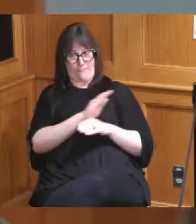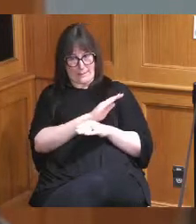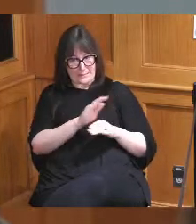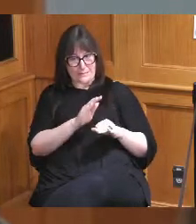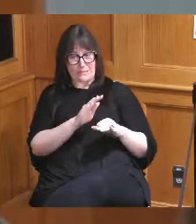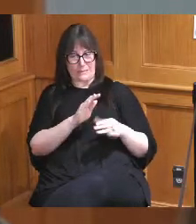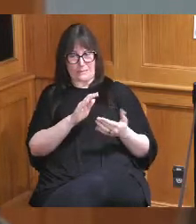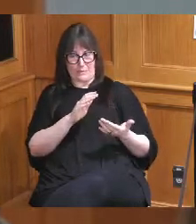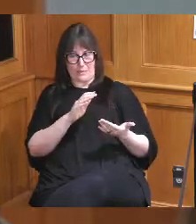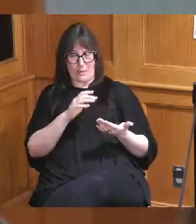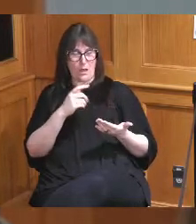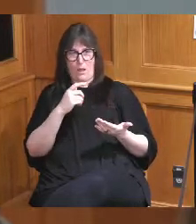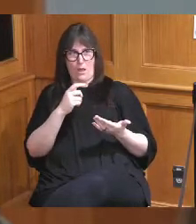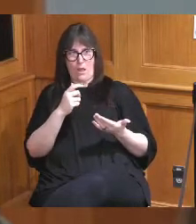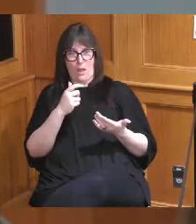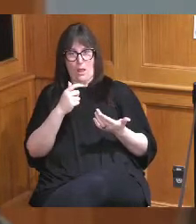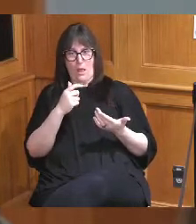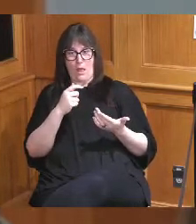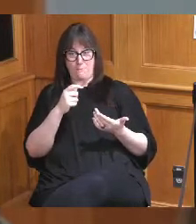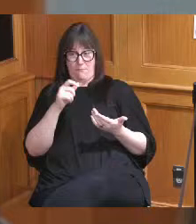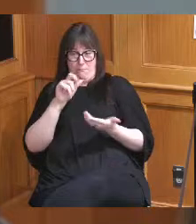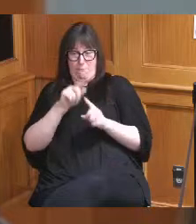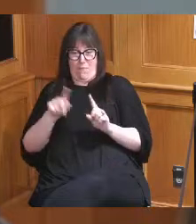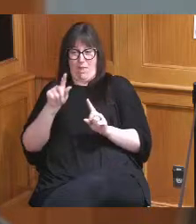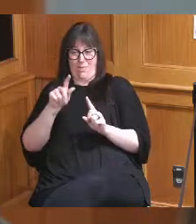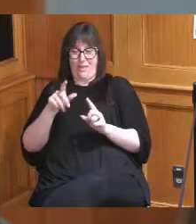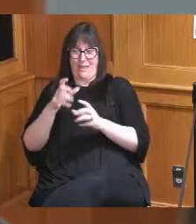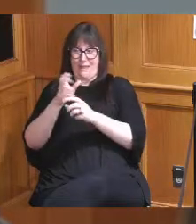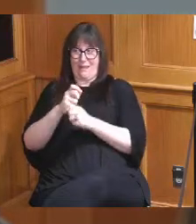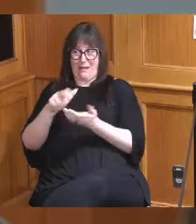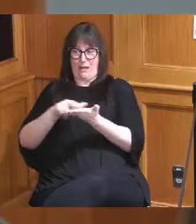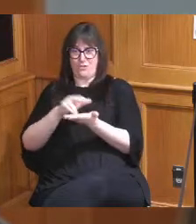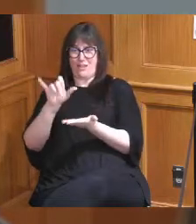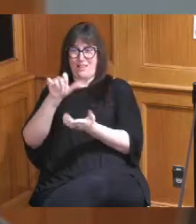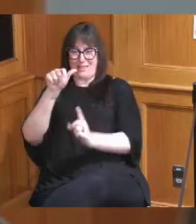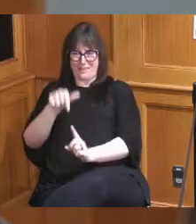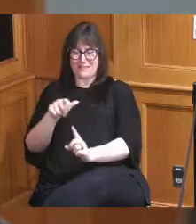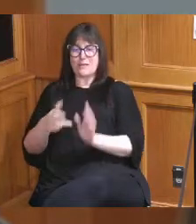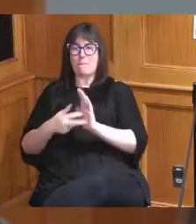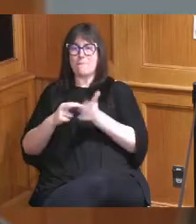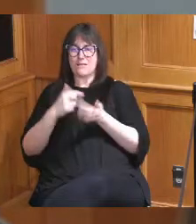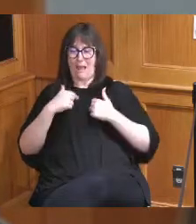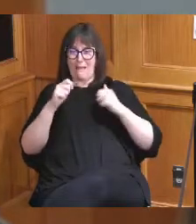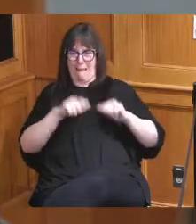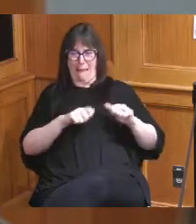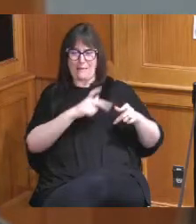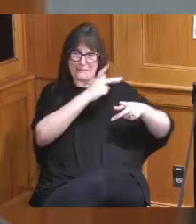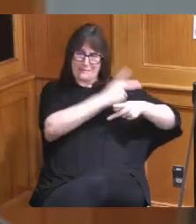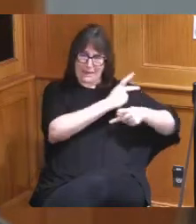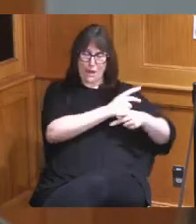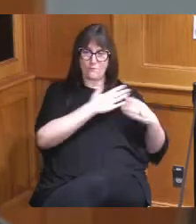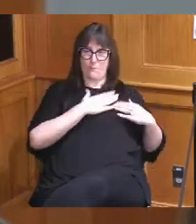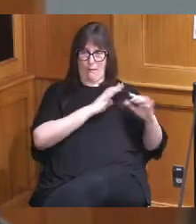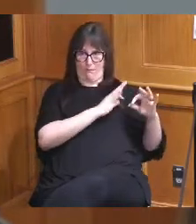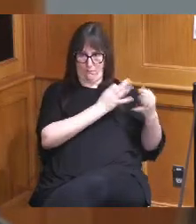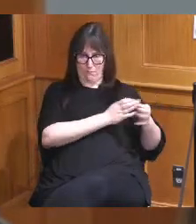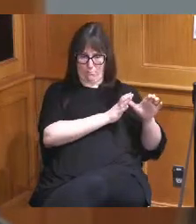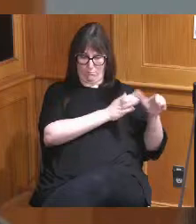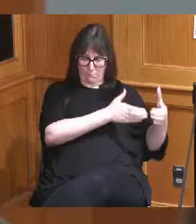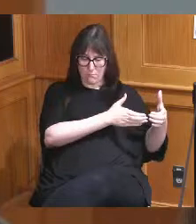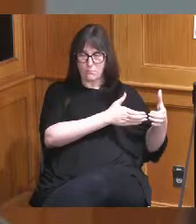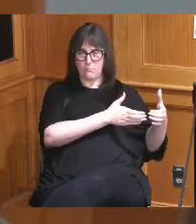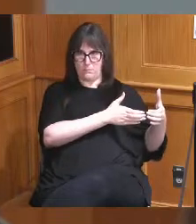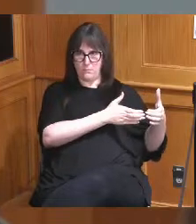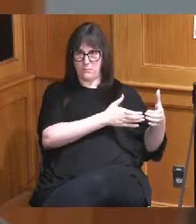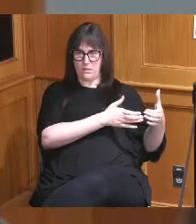decent sized jobs so that I can hire and help those families out. You know, especially the ones that they never thought that they would be an